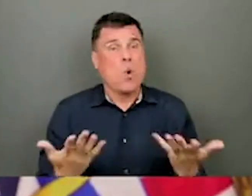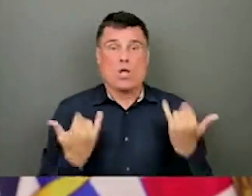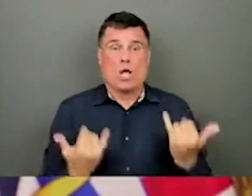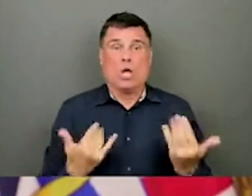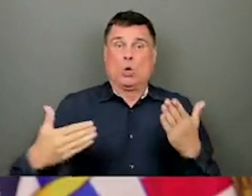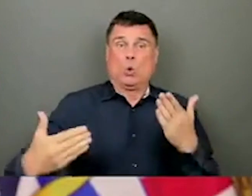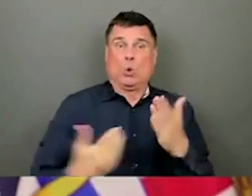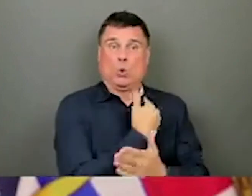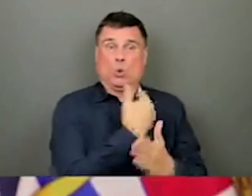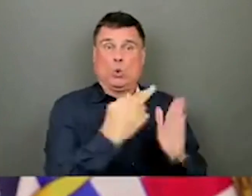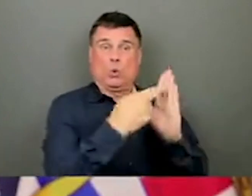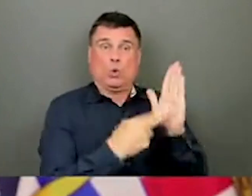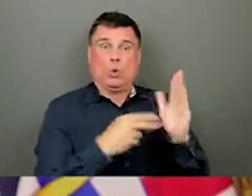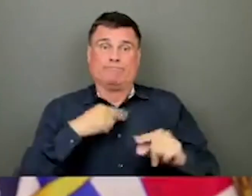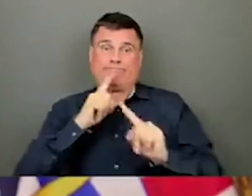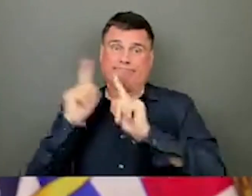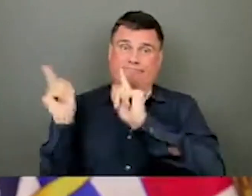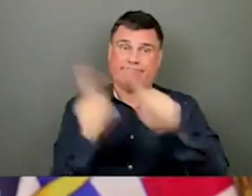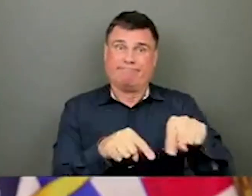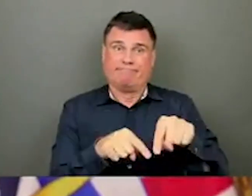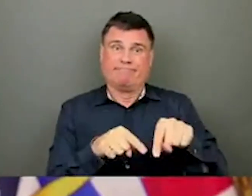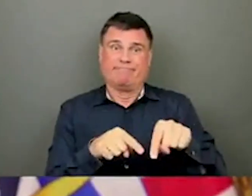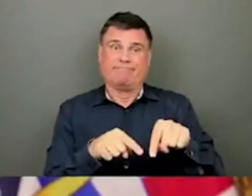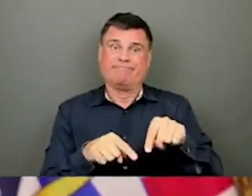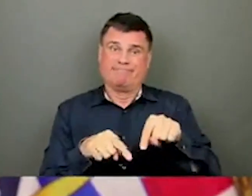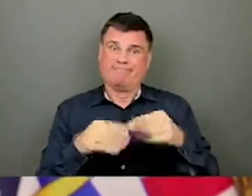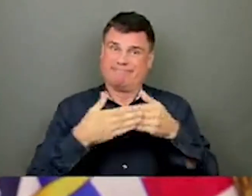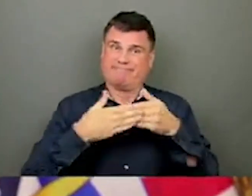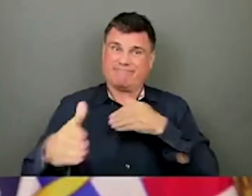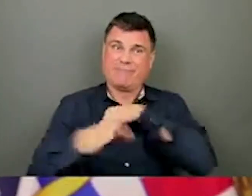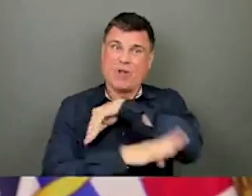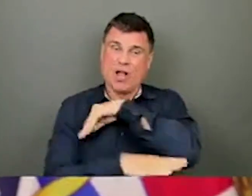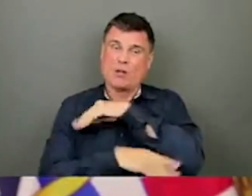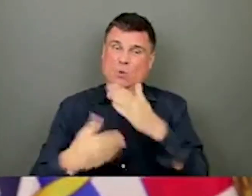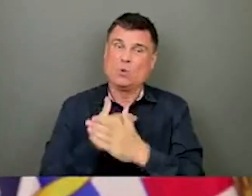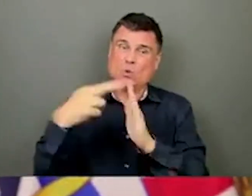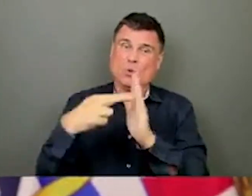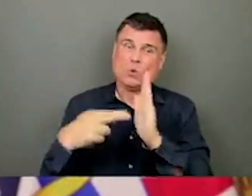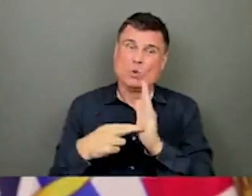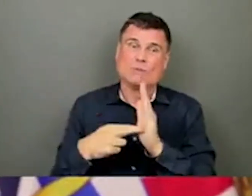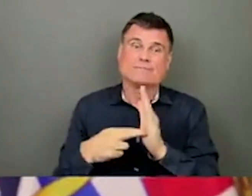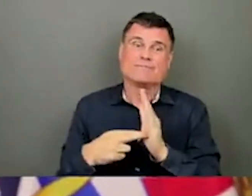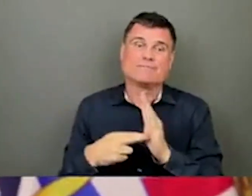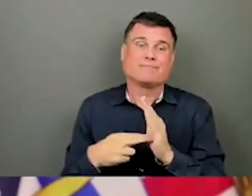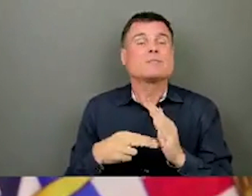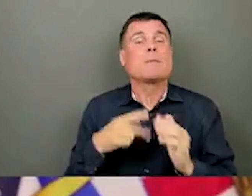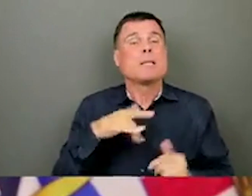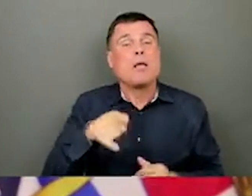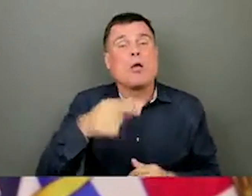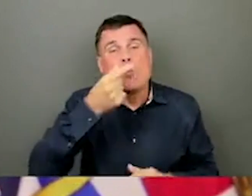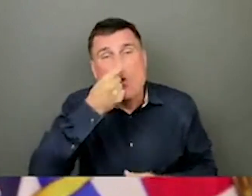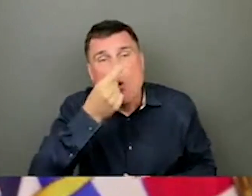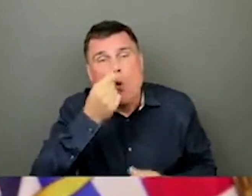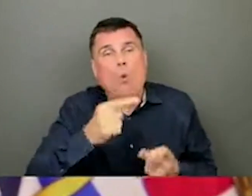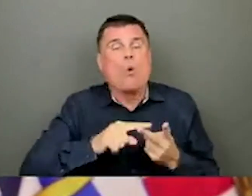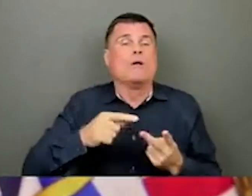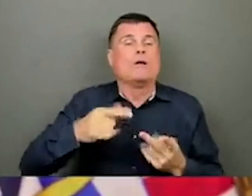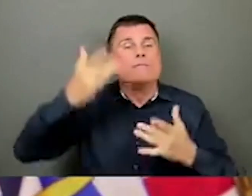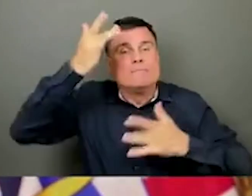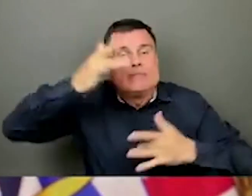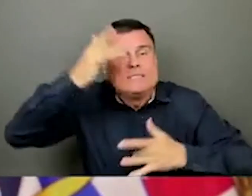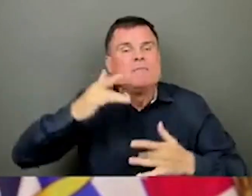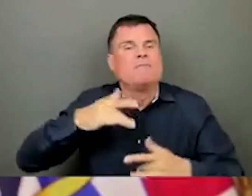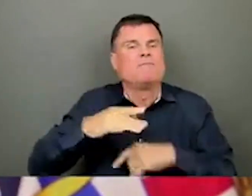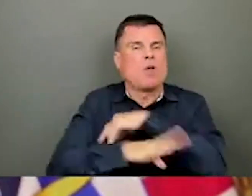the fall, as we know that our respiratory season will be ramping up, and we can ensure indoor social settings are as